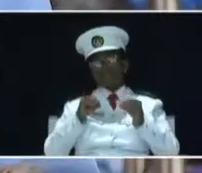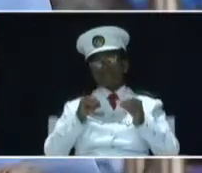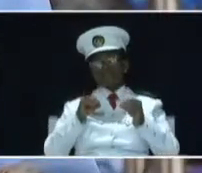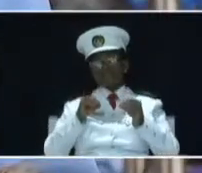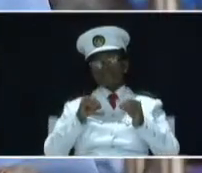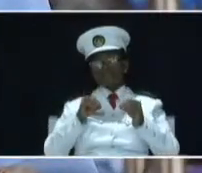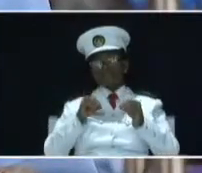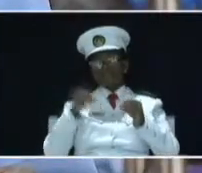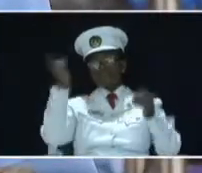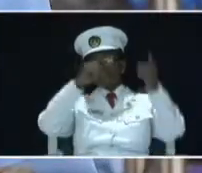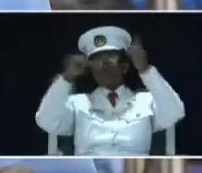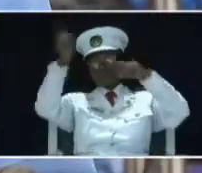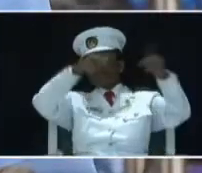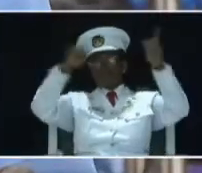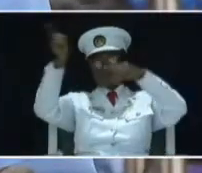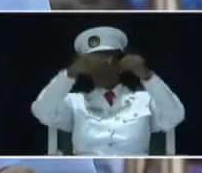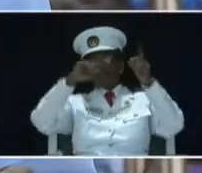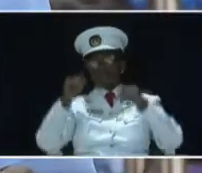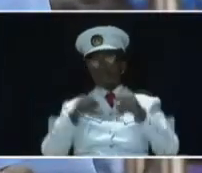thunder."